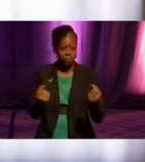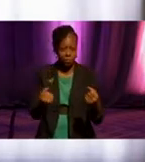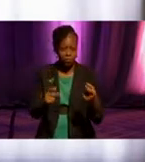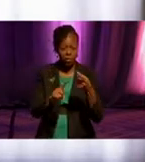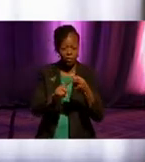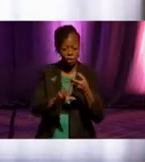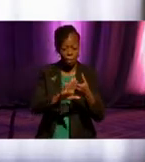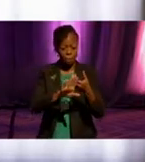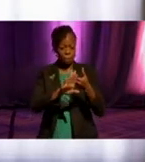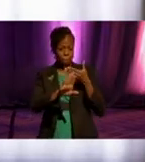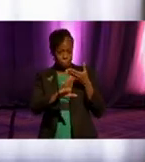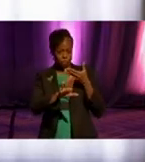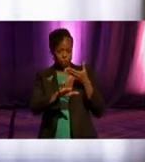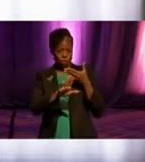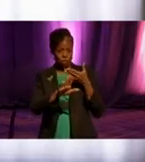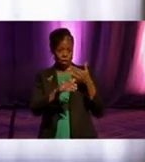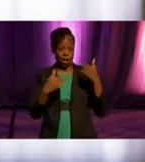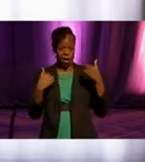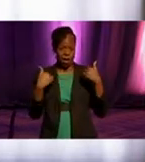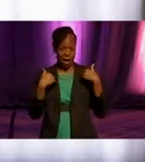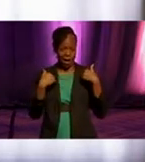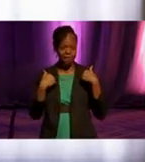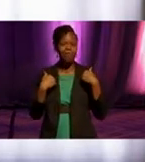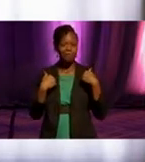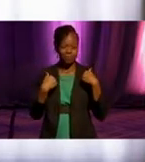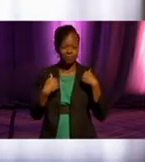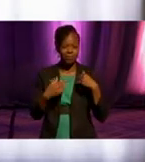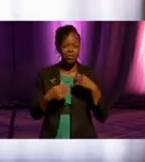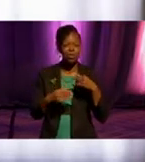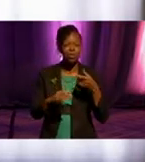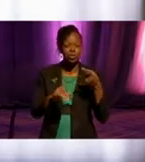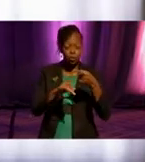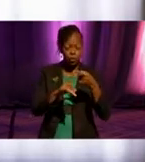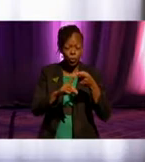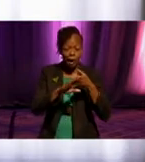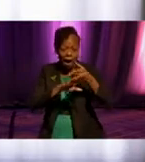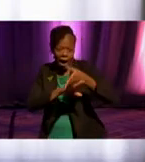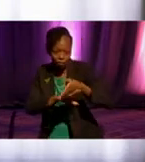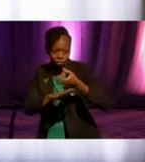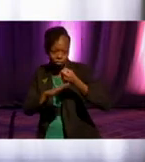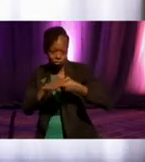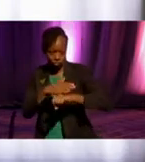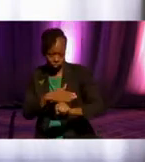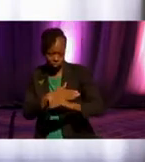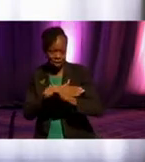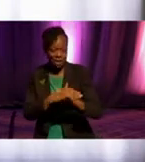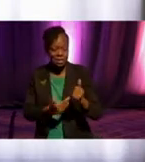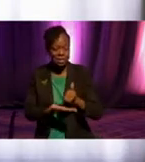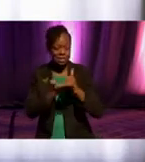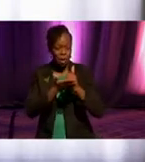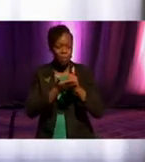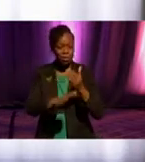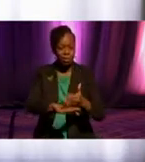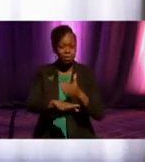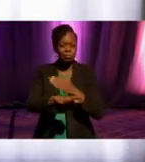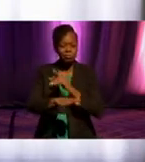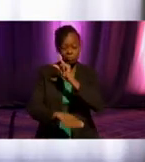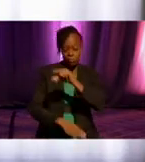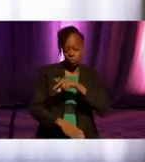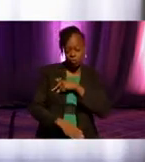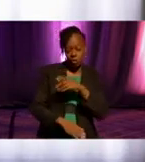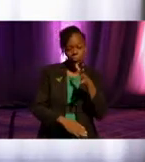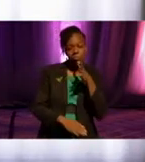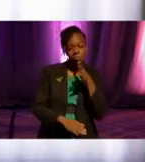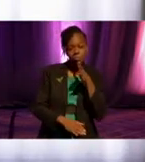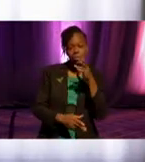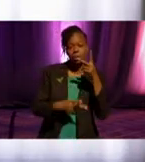to post-delivery. The combined effort is helping to create health equity and improve the quality of maternal care for